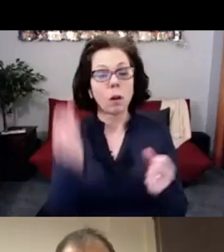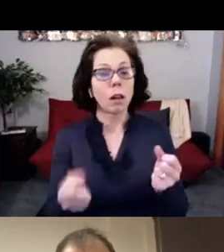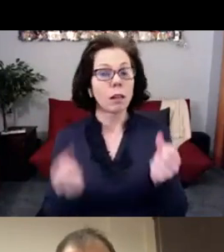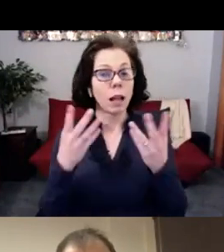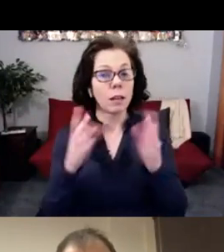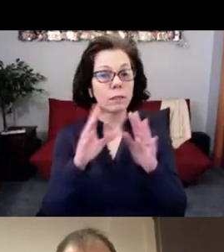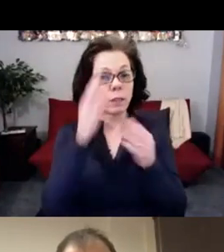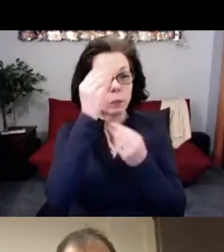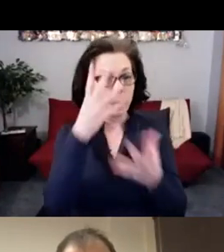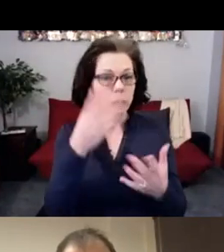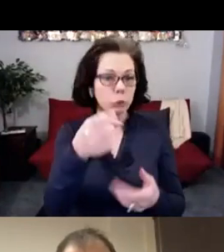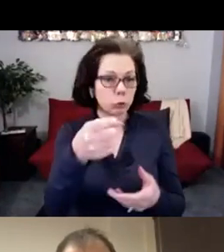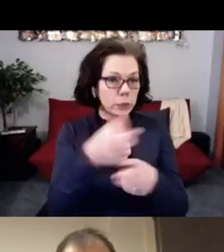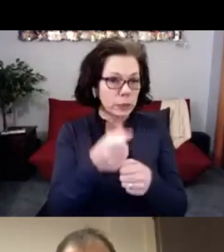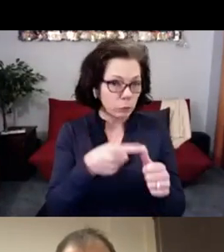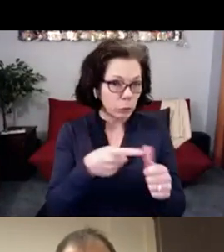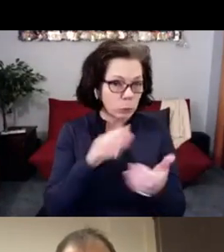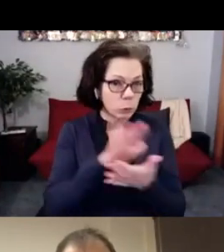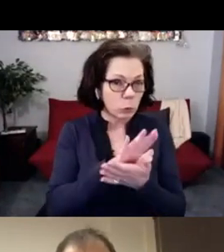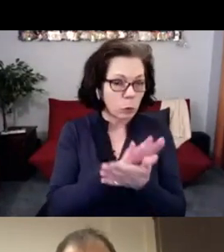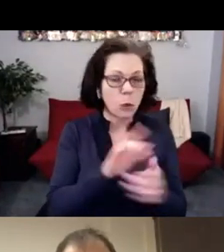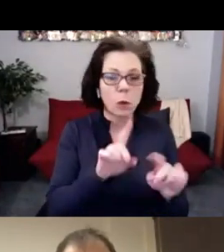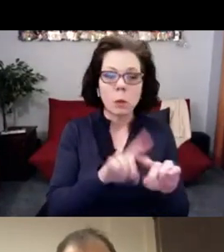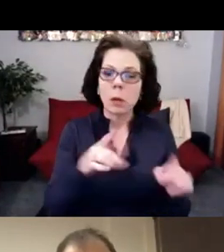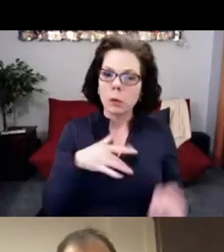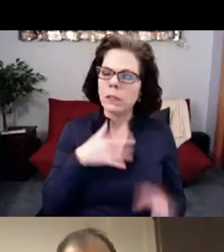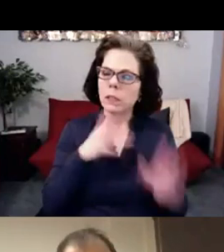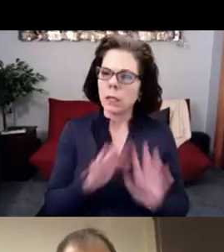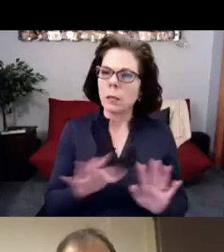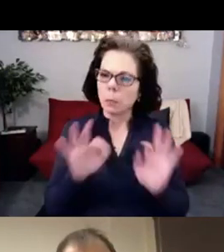from your school, but we think it's also important to connect as a school district community.